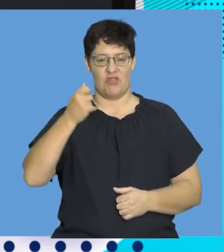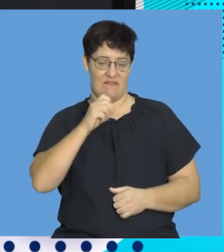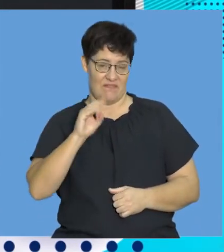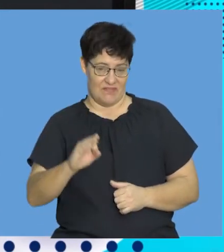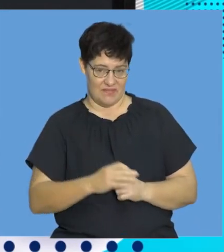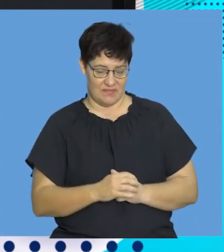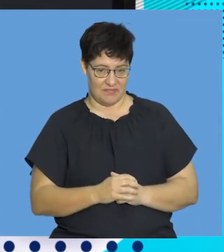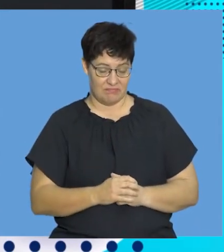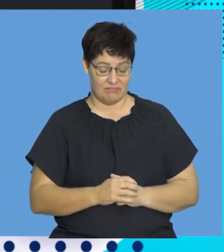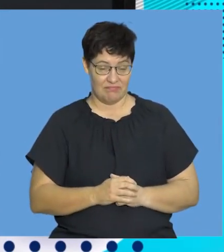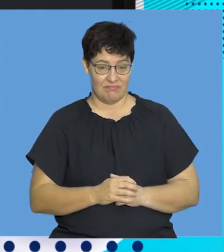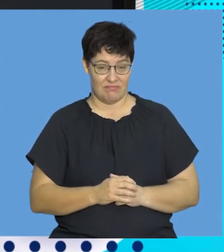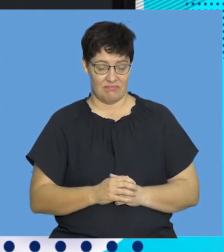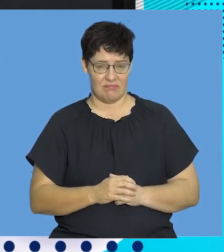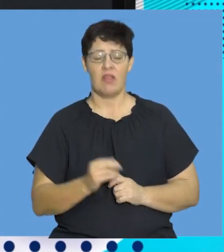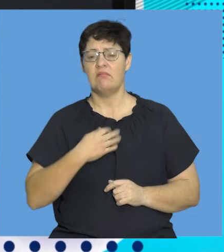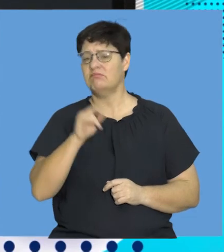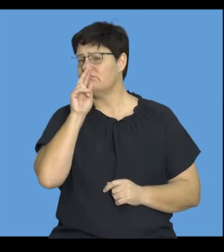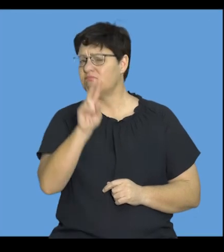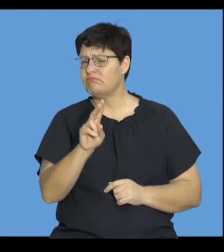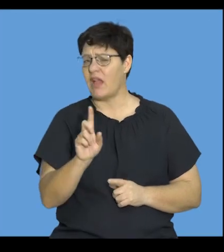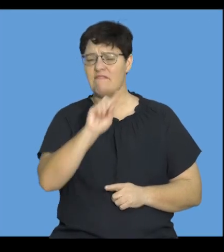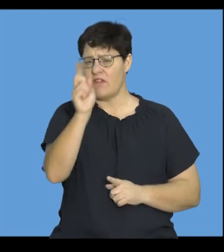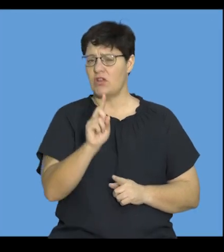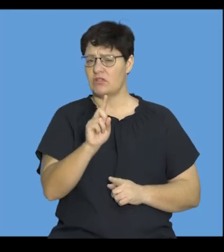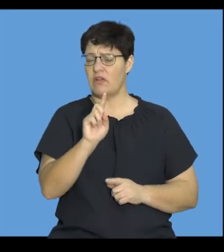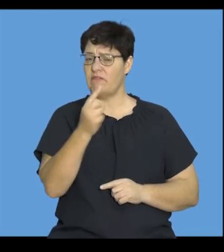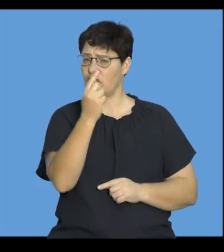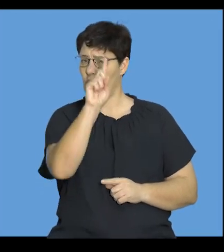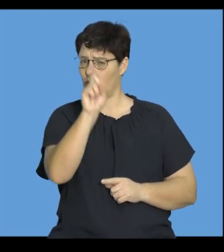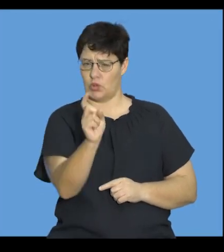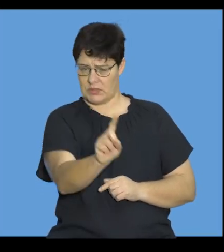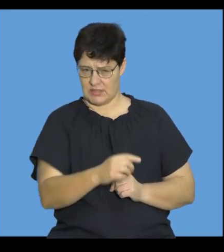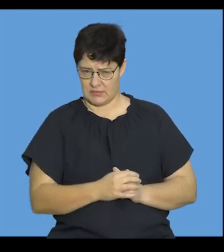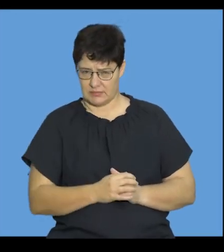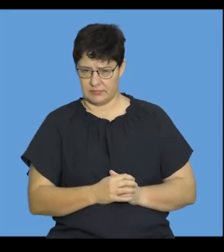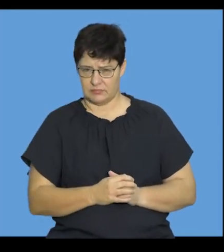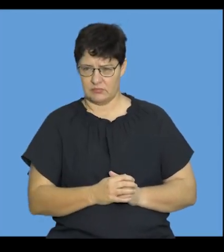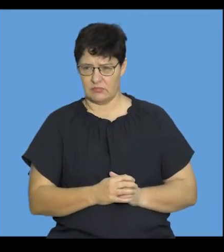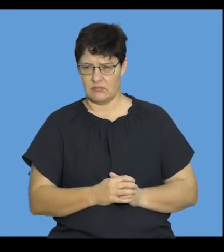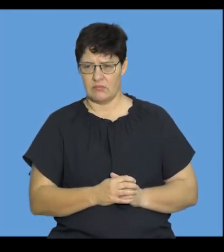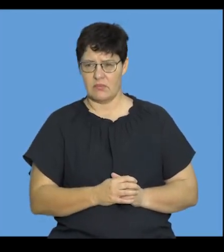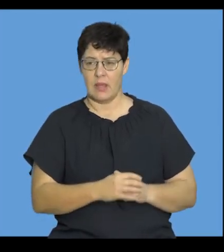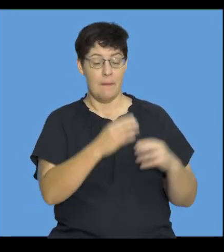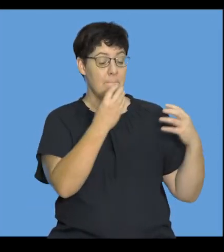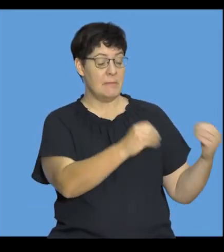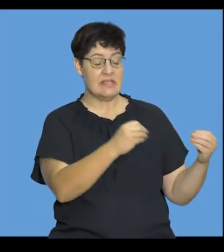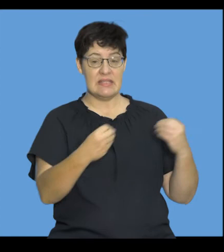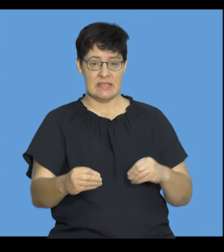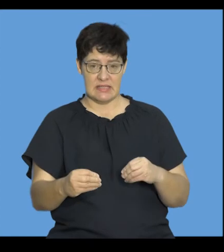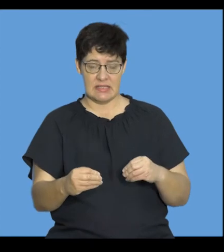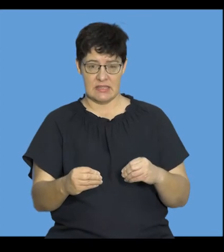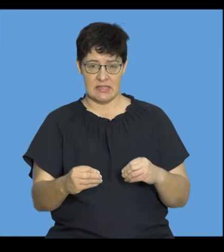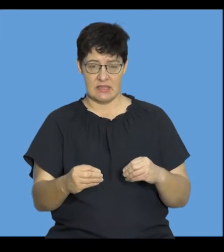today's lesson, you will notice, we're going to go in and ask the first question. And that is, why do some